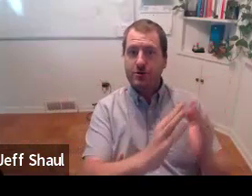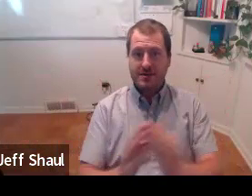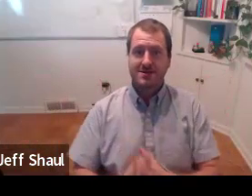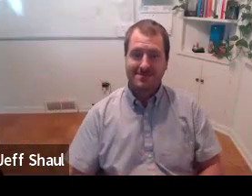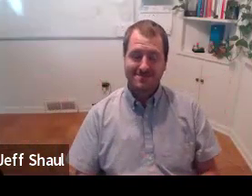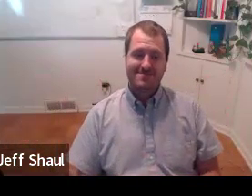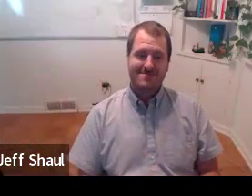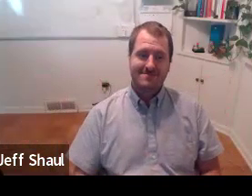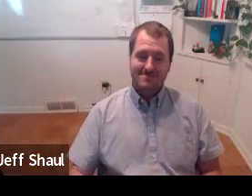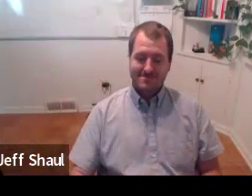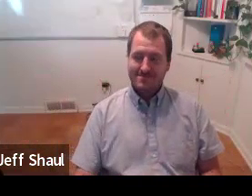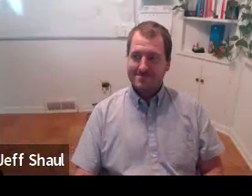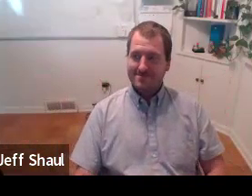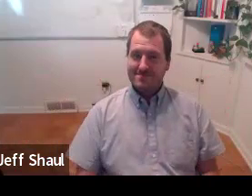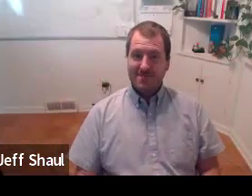communities.